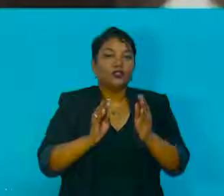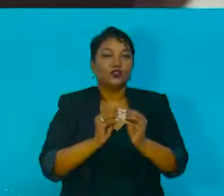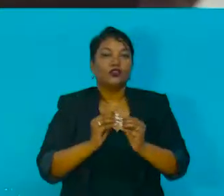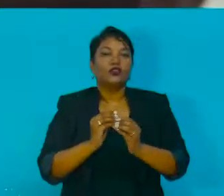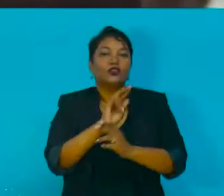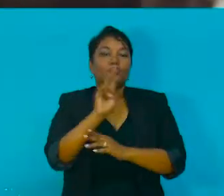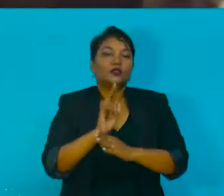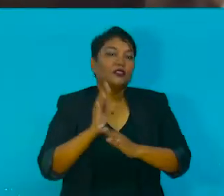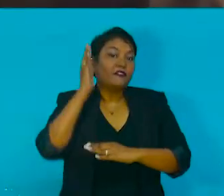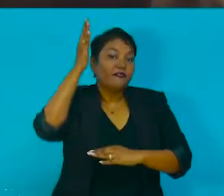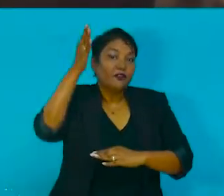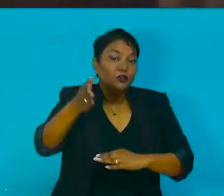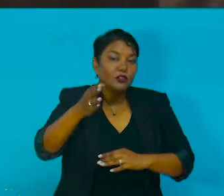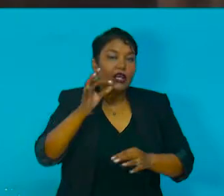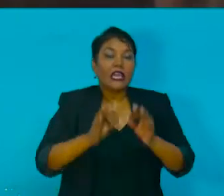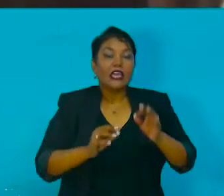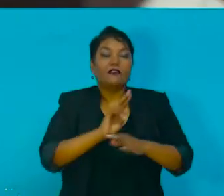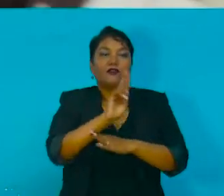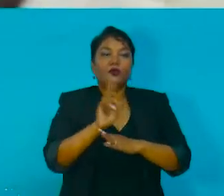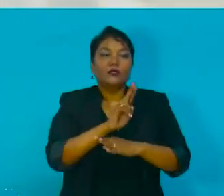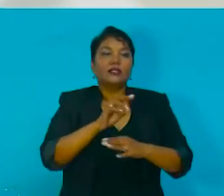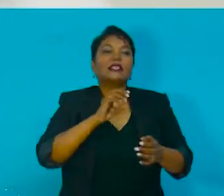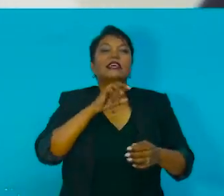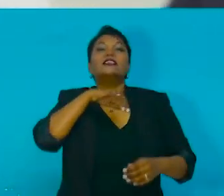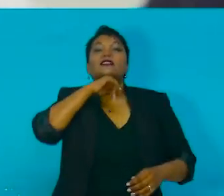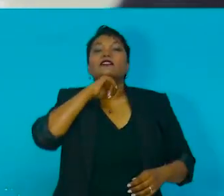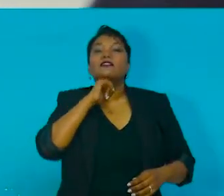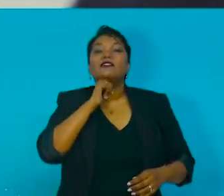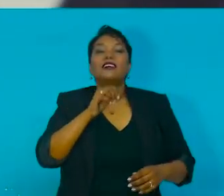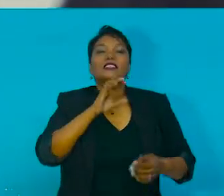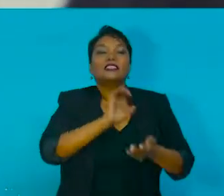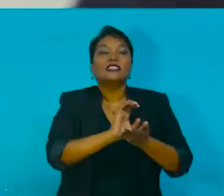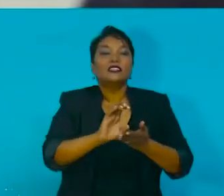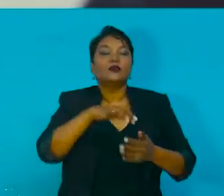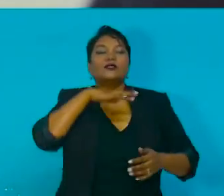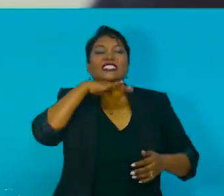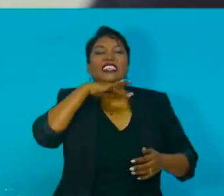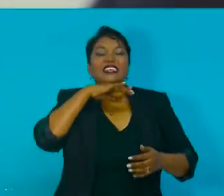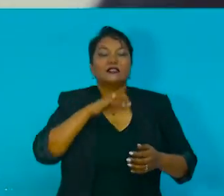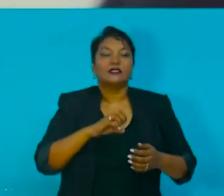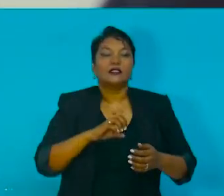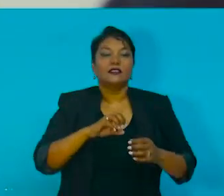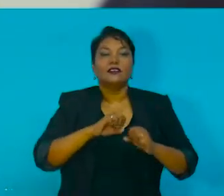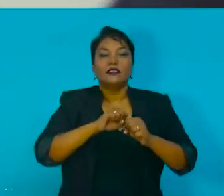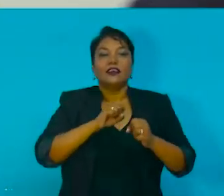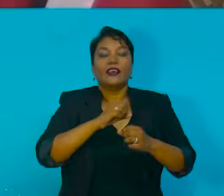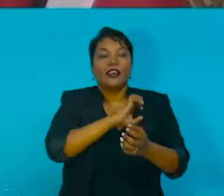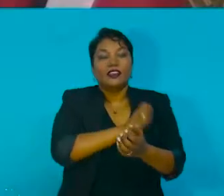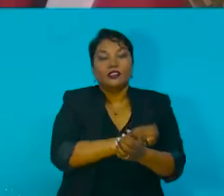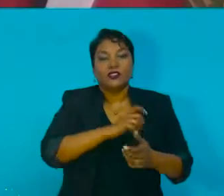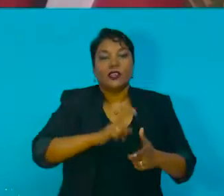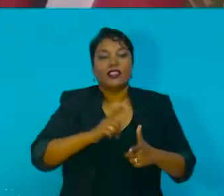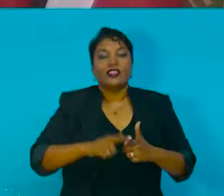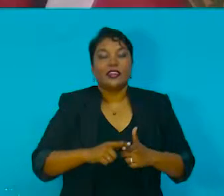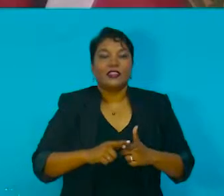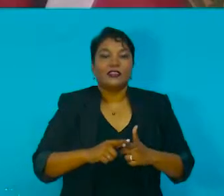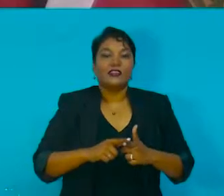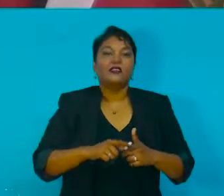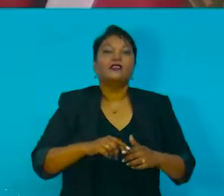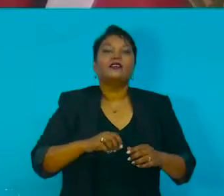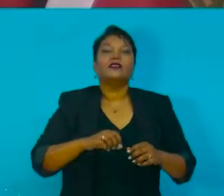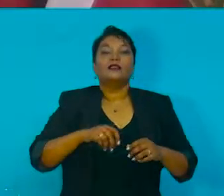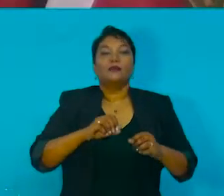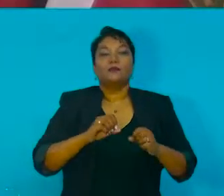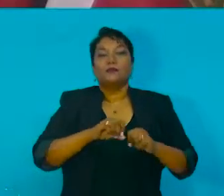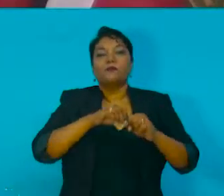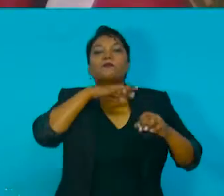enormously. If the source of our power is unclean, then our contribution to emissions is only going to get worse. The Internet of Things, which I'm